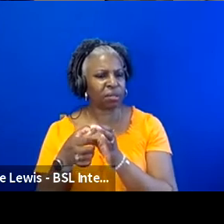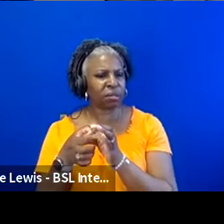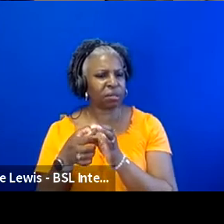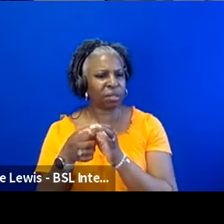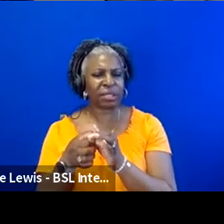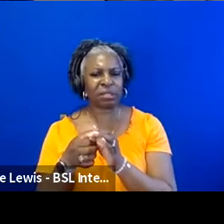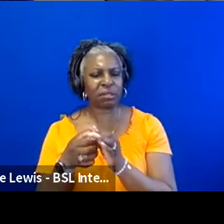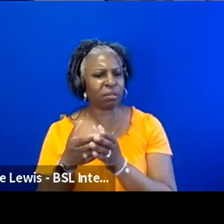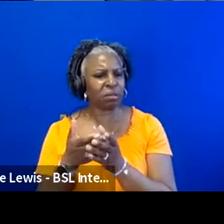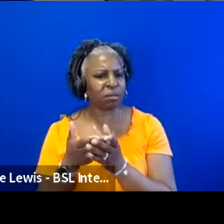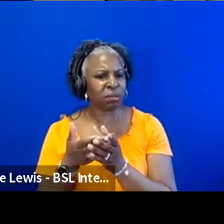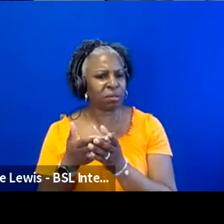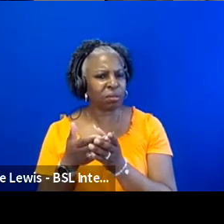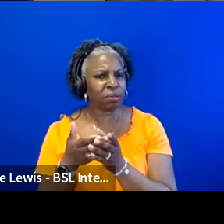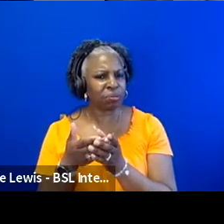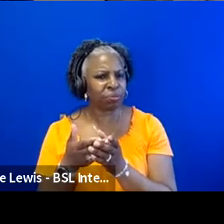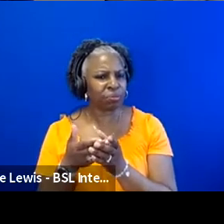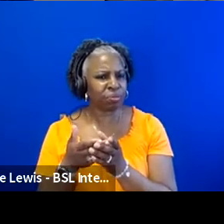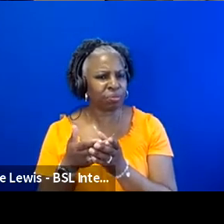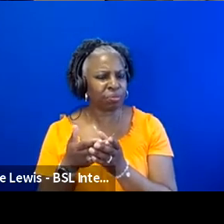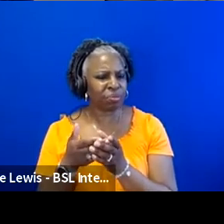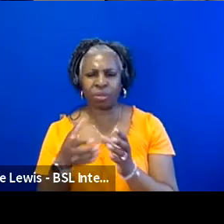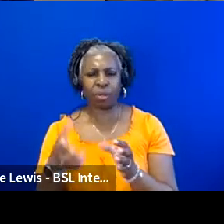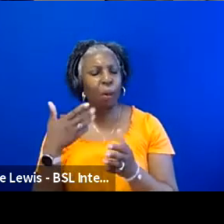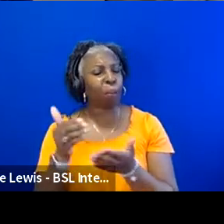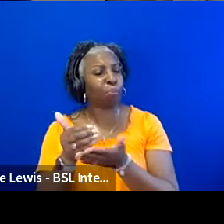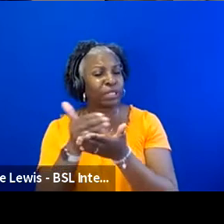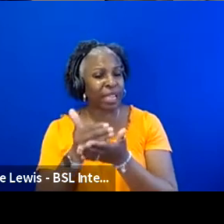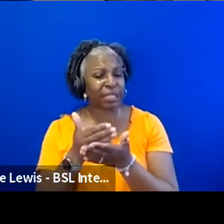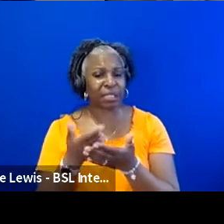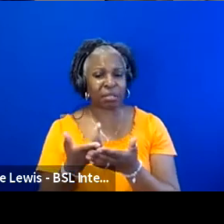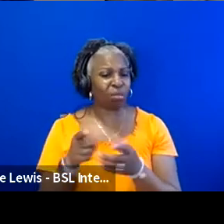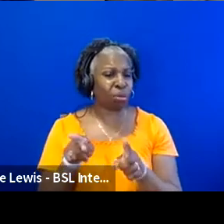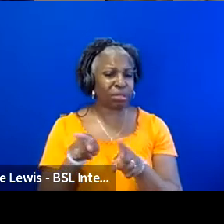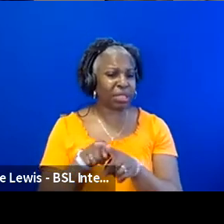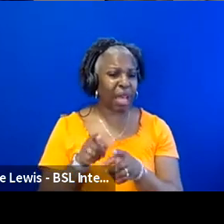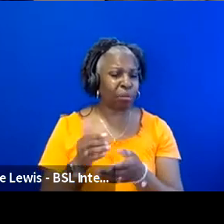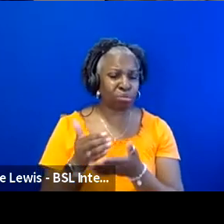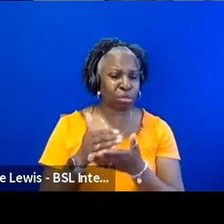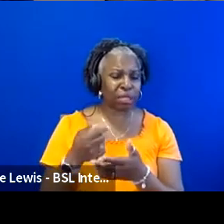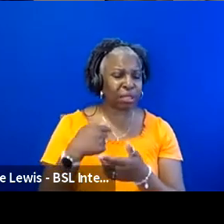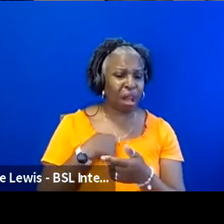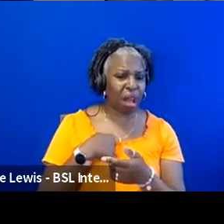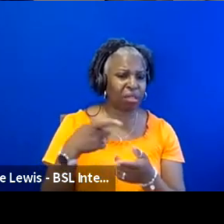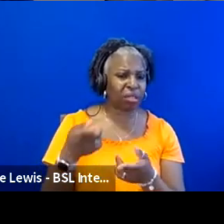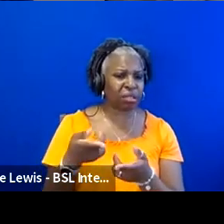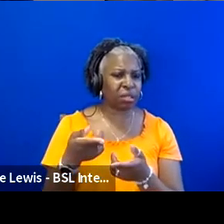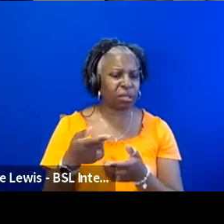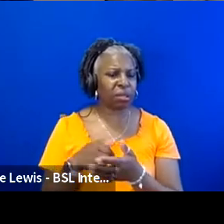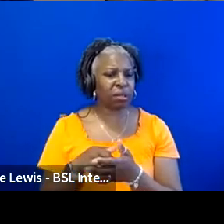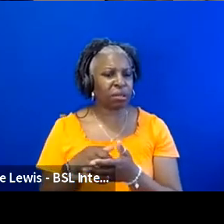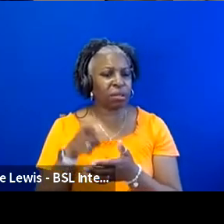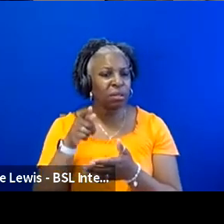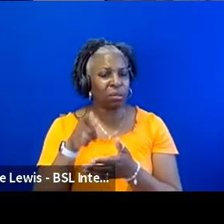danger or not. And this is sometimes what really we at the end, this could change our life, because a